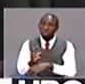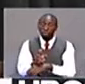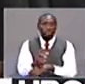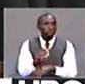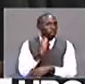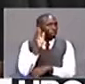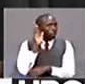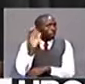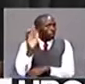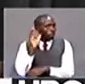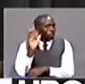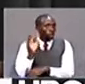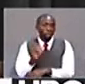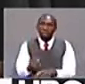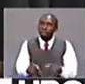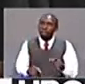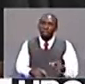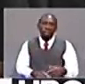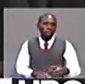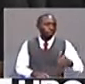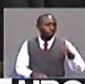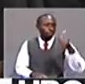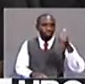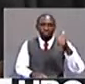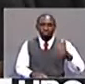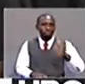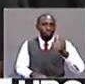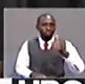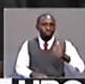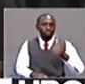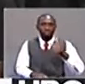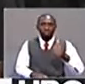is a very great lesson to them.